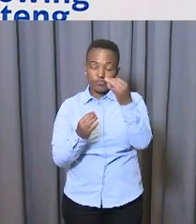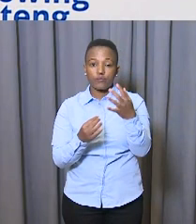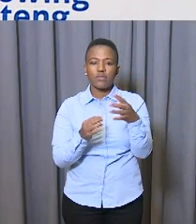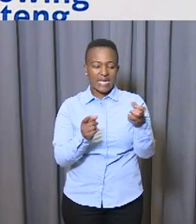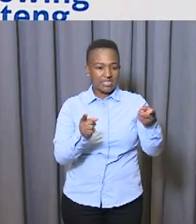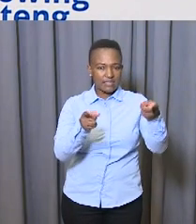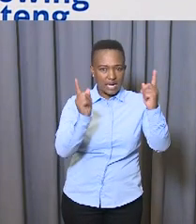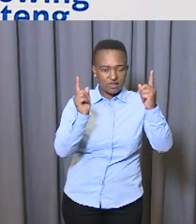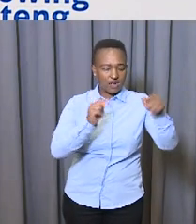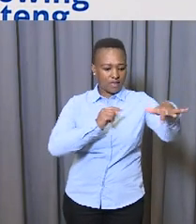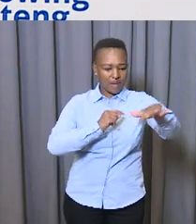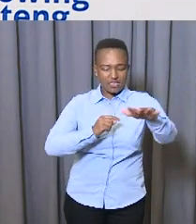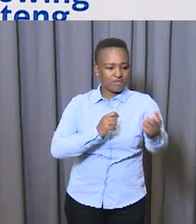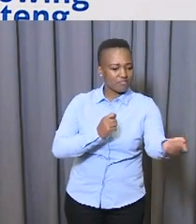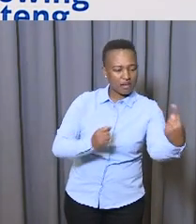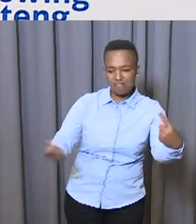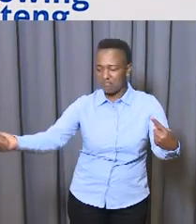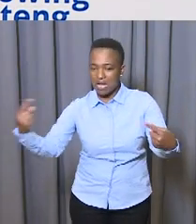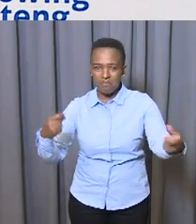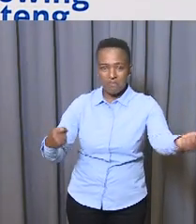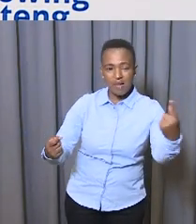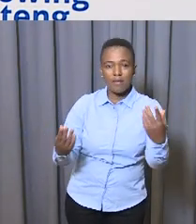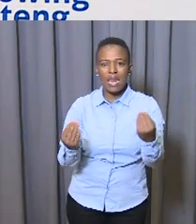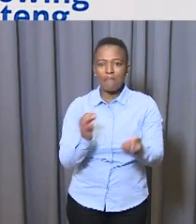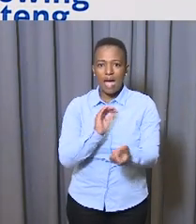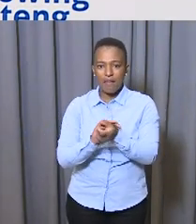what will be happening with these numbers in different places.